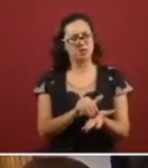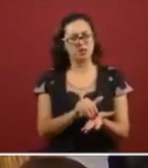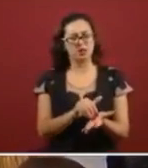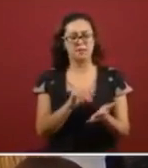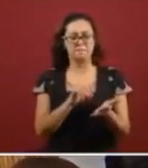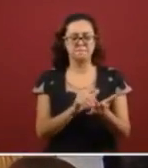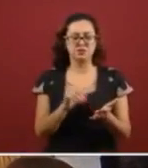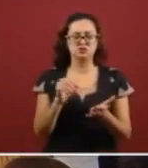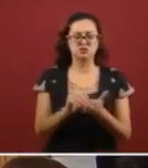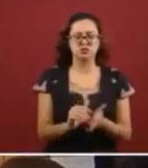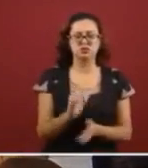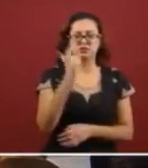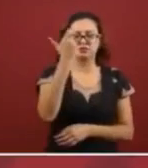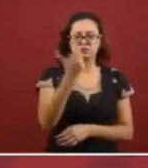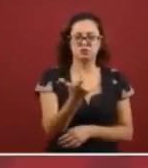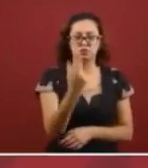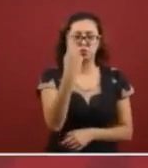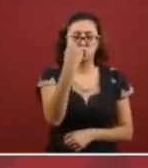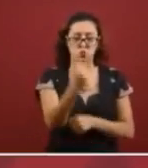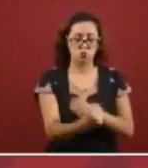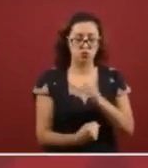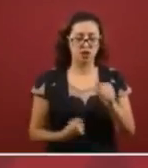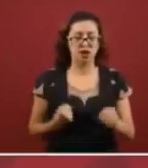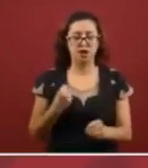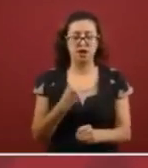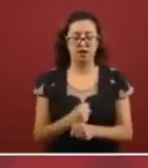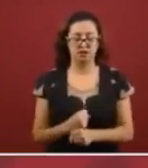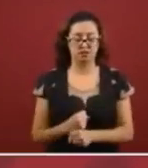3,500 to 4,000 million pesos a year